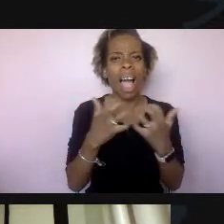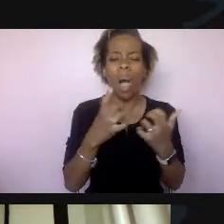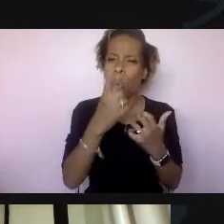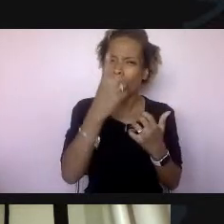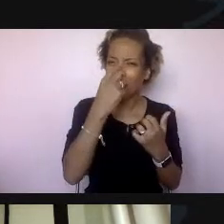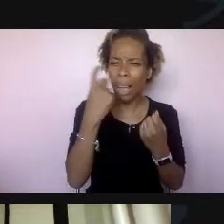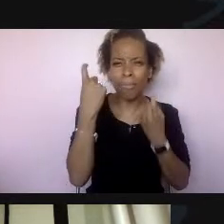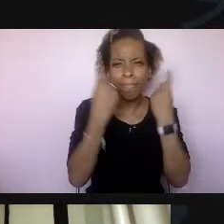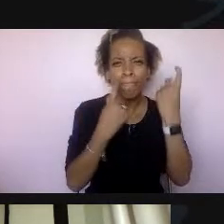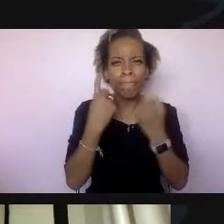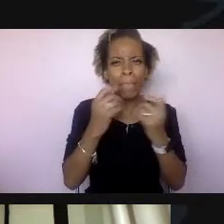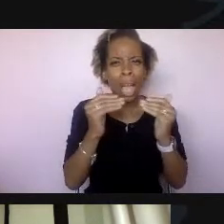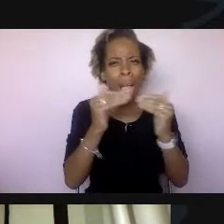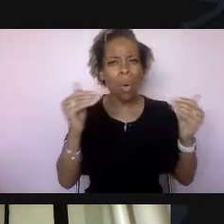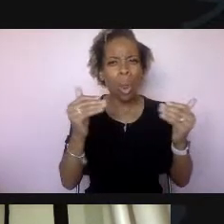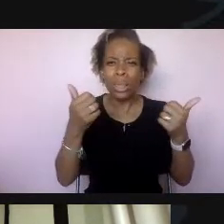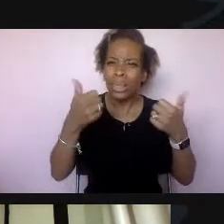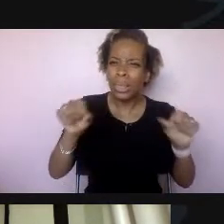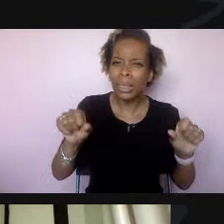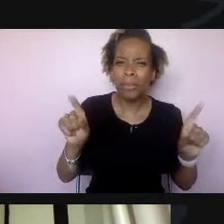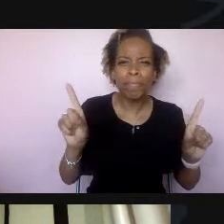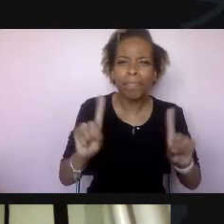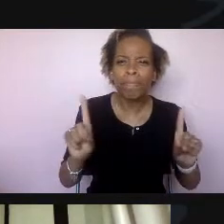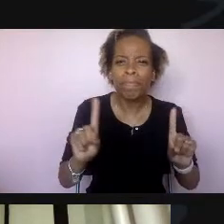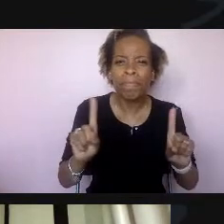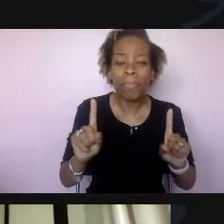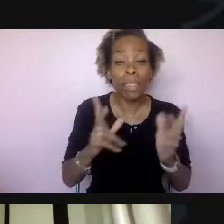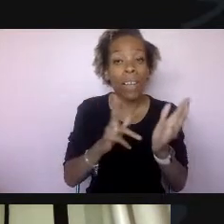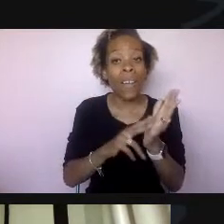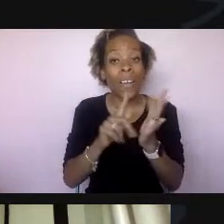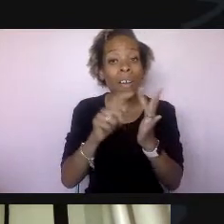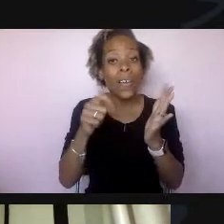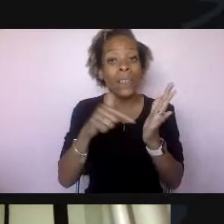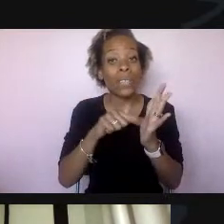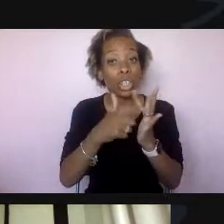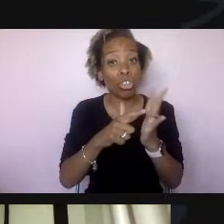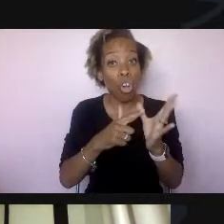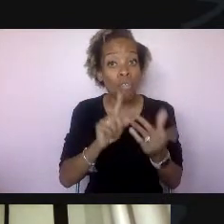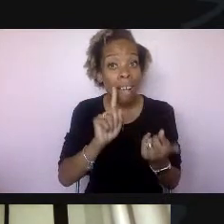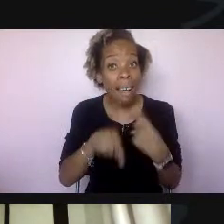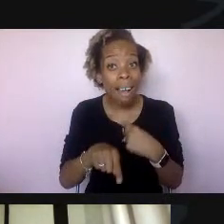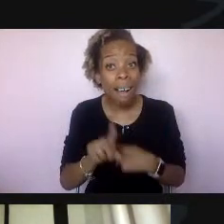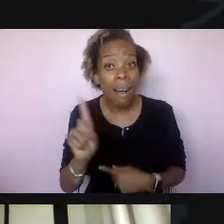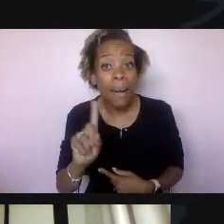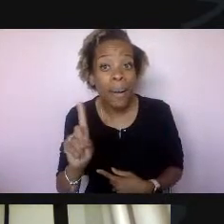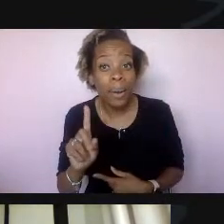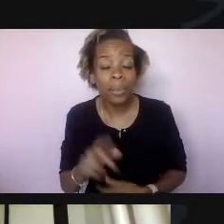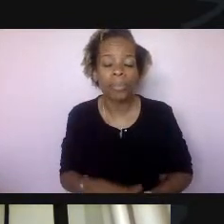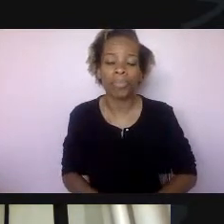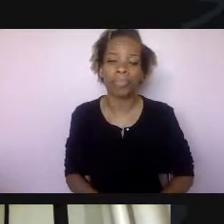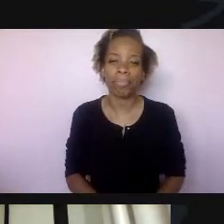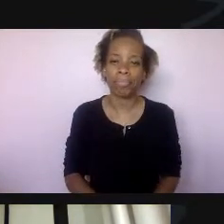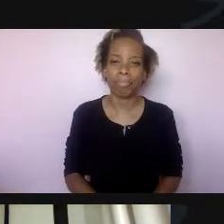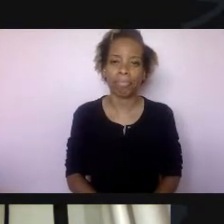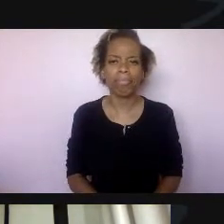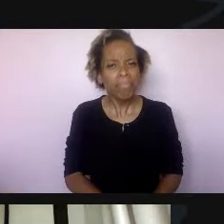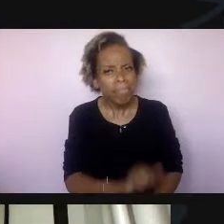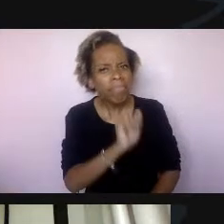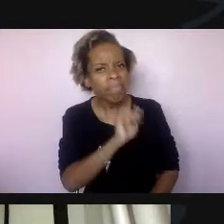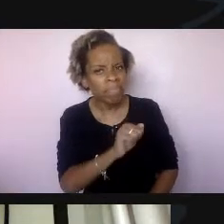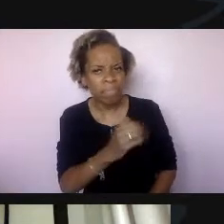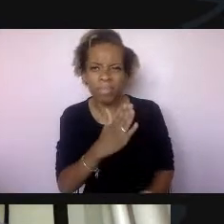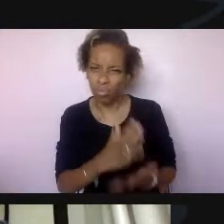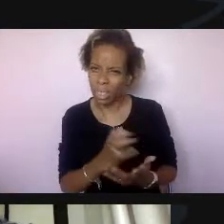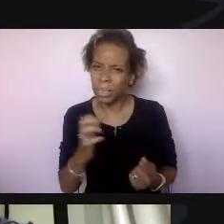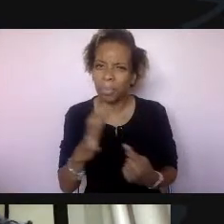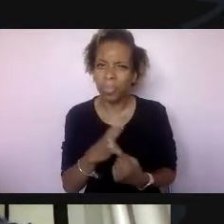think, Victoria, you've touched on some of this. Do you maybe want to come back in on this question? Yeah, I think that's really important. Thanks, Jenny. Black Lives